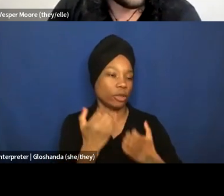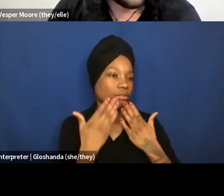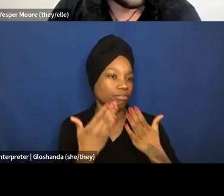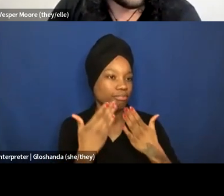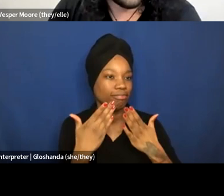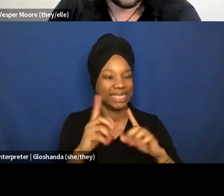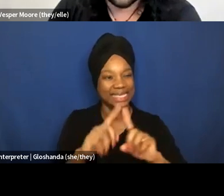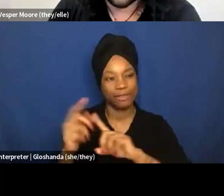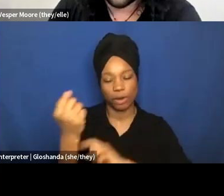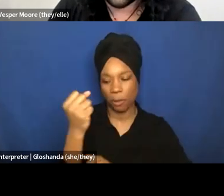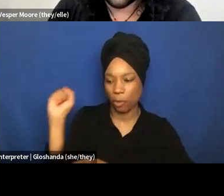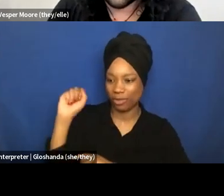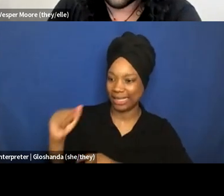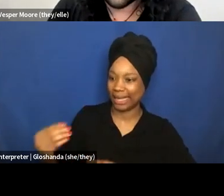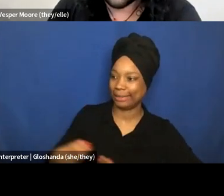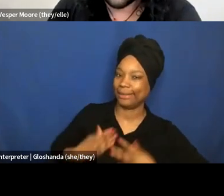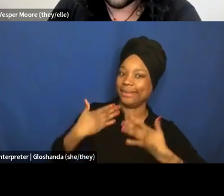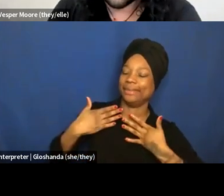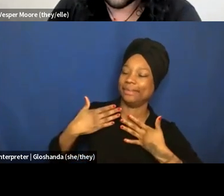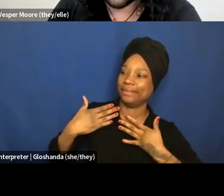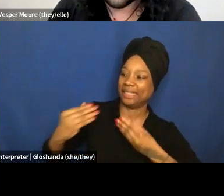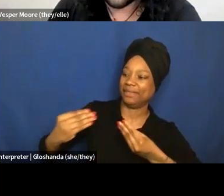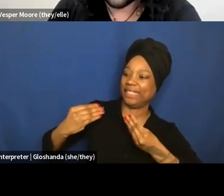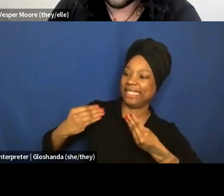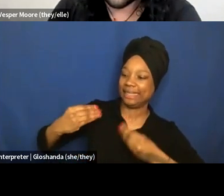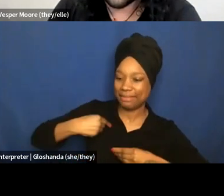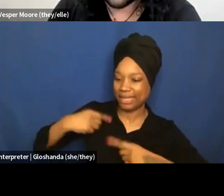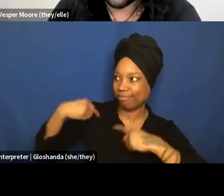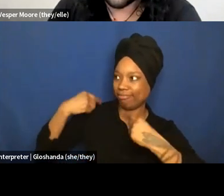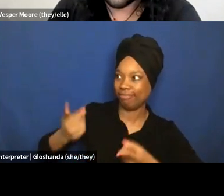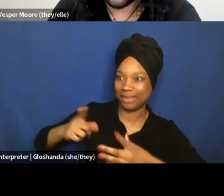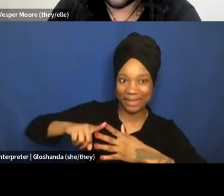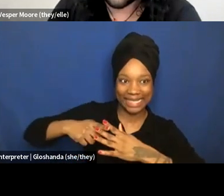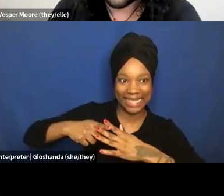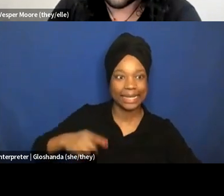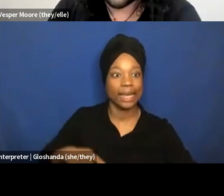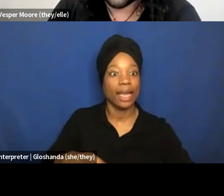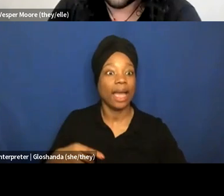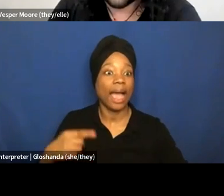been feeding and fueling me from the beginning. I originally came out of a home